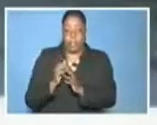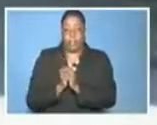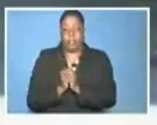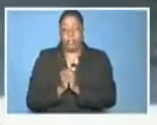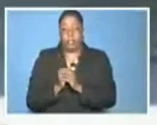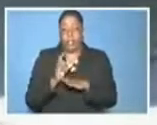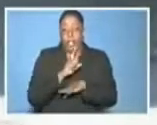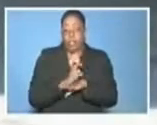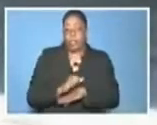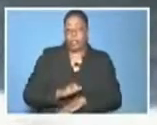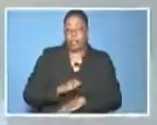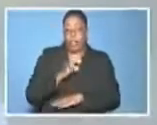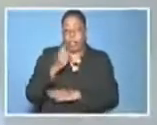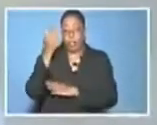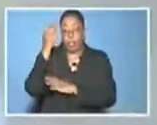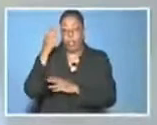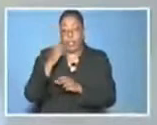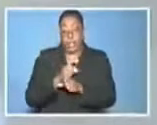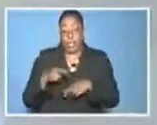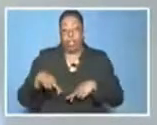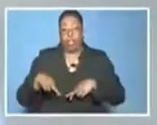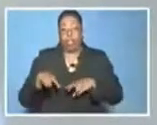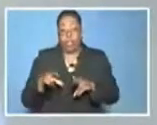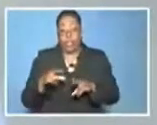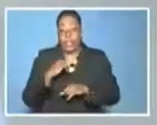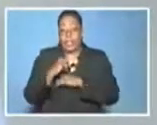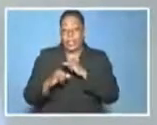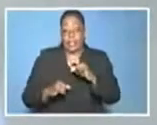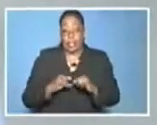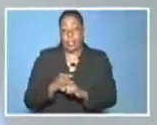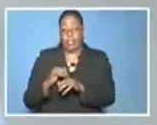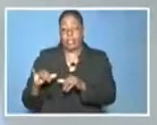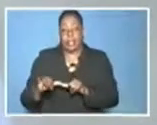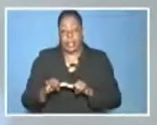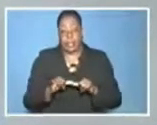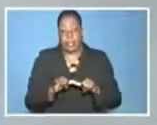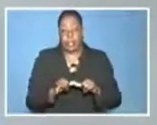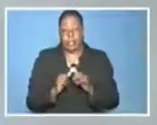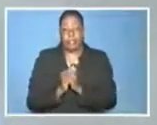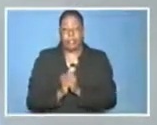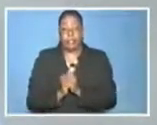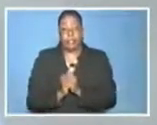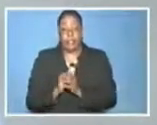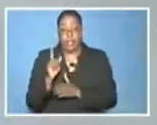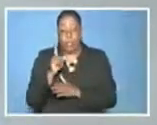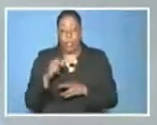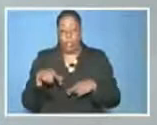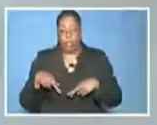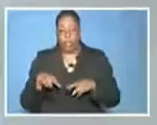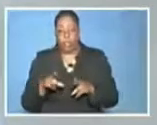be extremely proud to know that they're getting roads built to international standards. And in instances where the roads